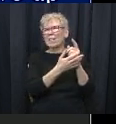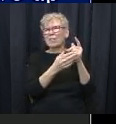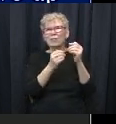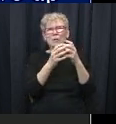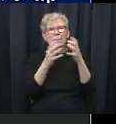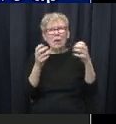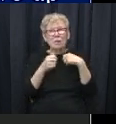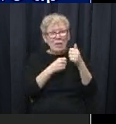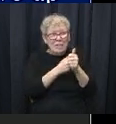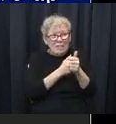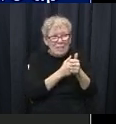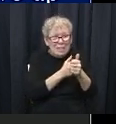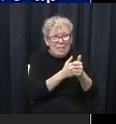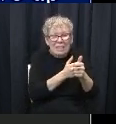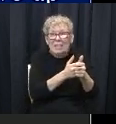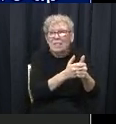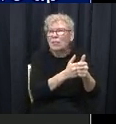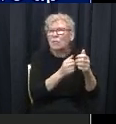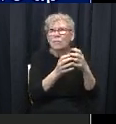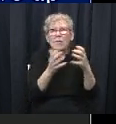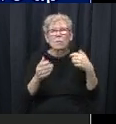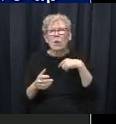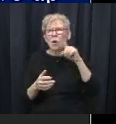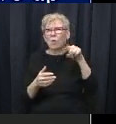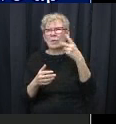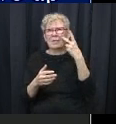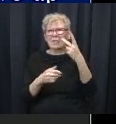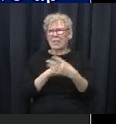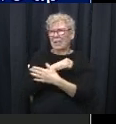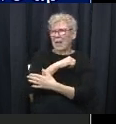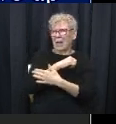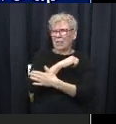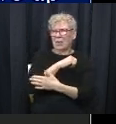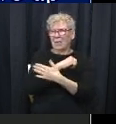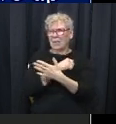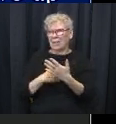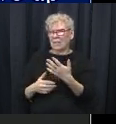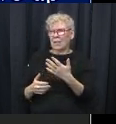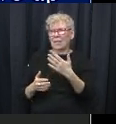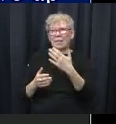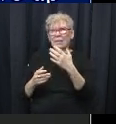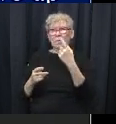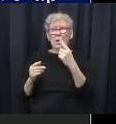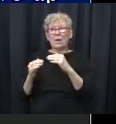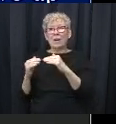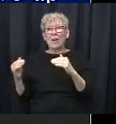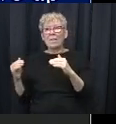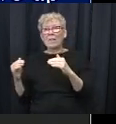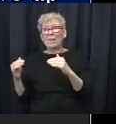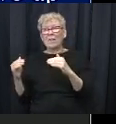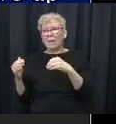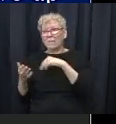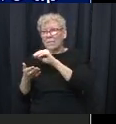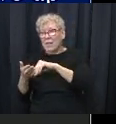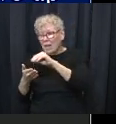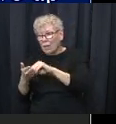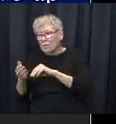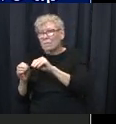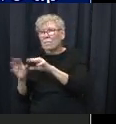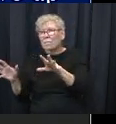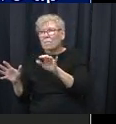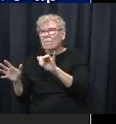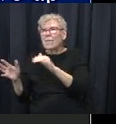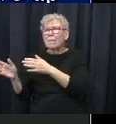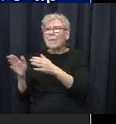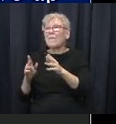dial, we really didn't have a lot of luck with mitigation plans. And it was more successful just to